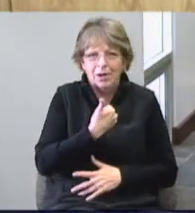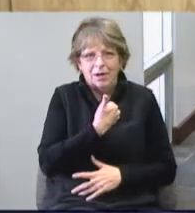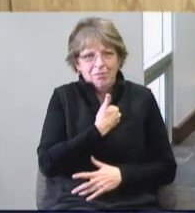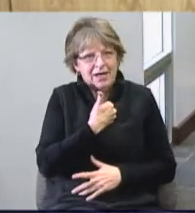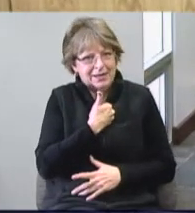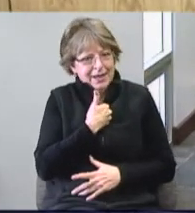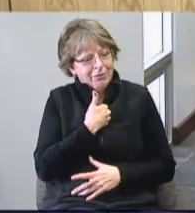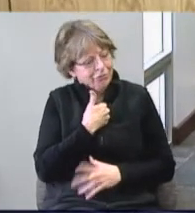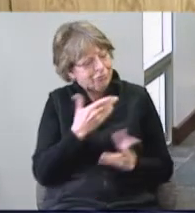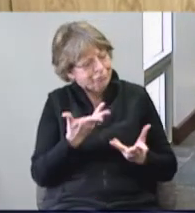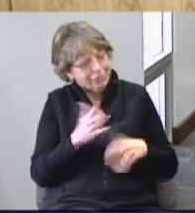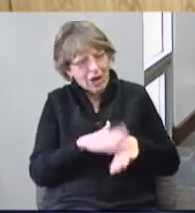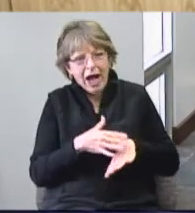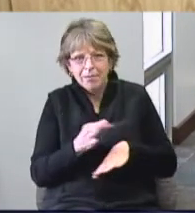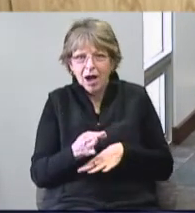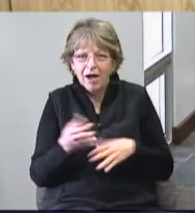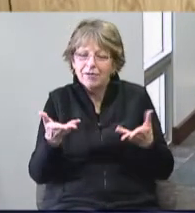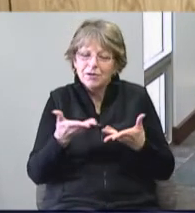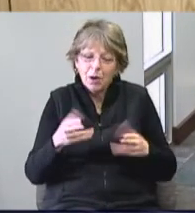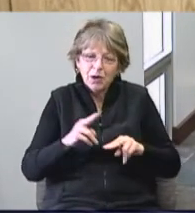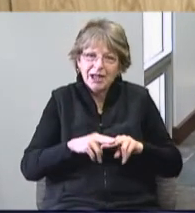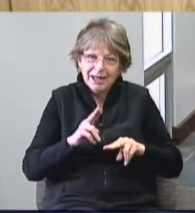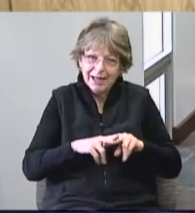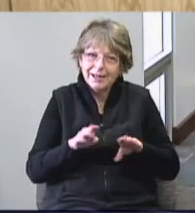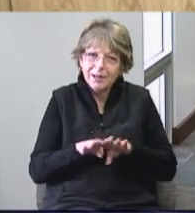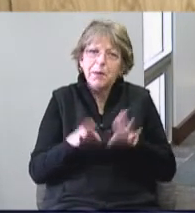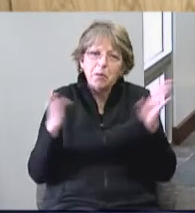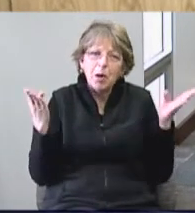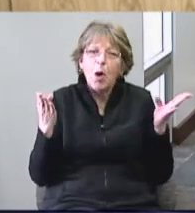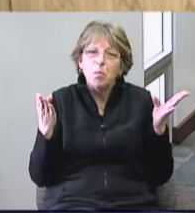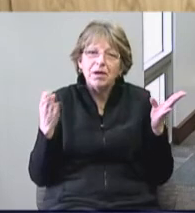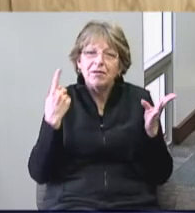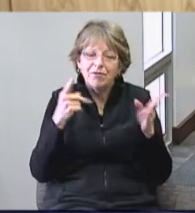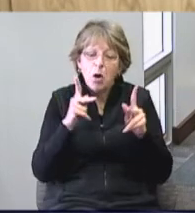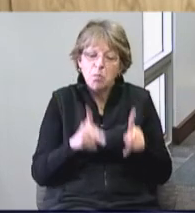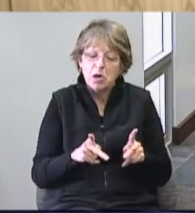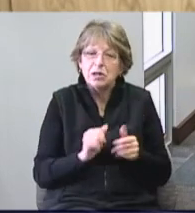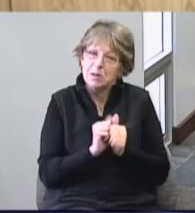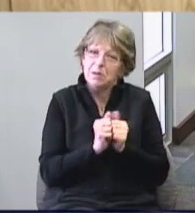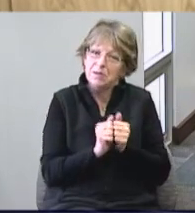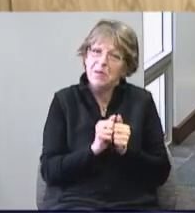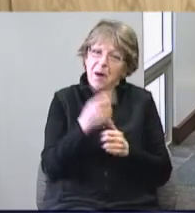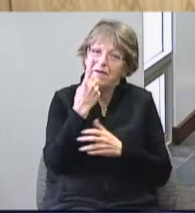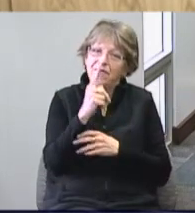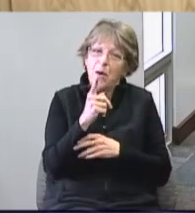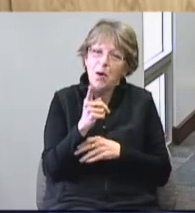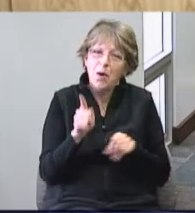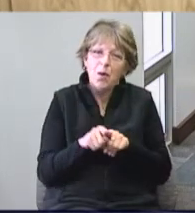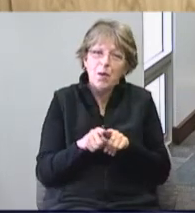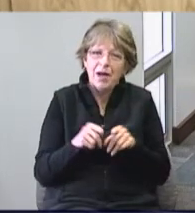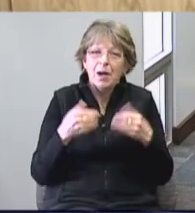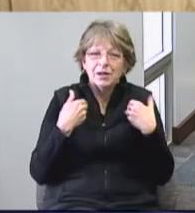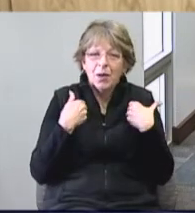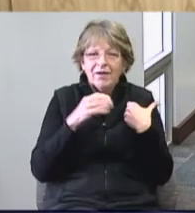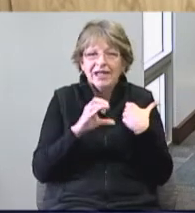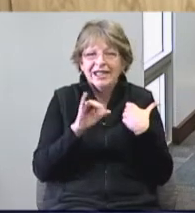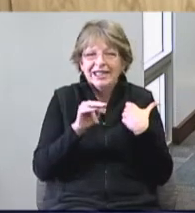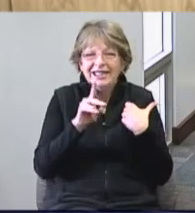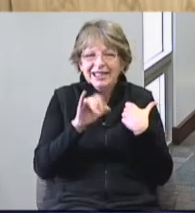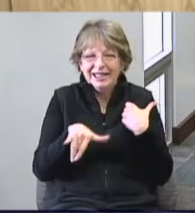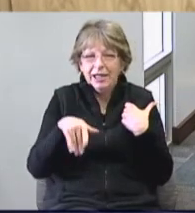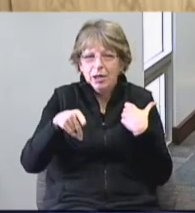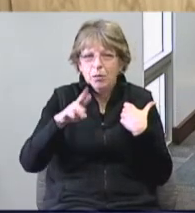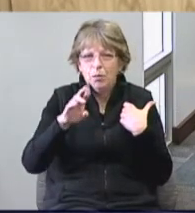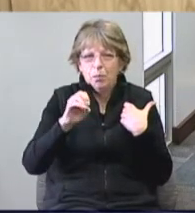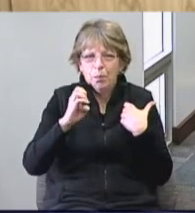the Northeast position is available for someone to run for. We also have Cindy Proett, who